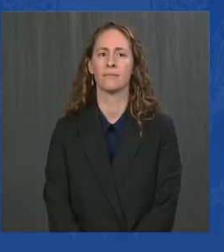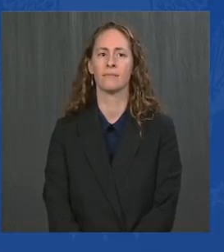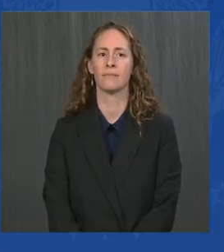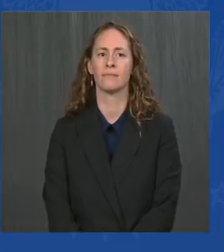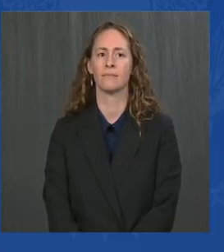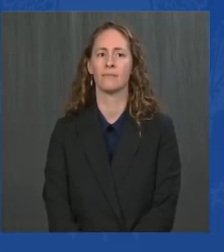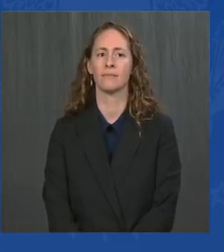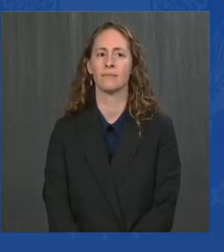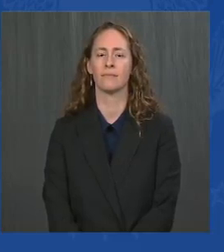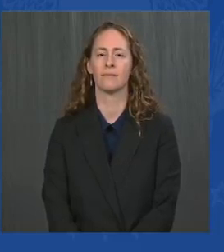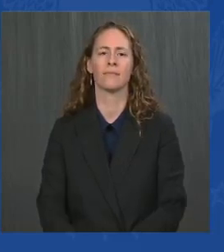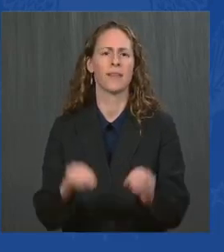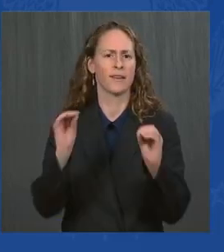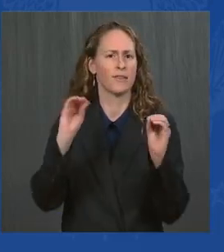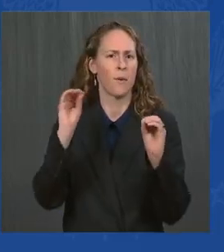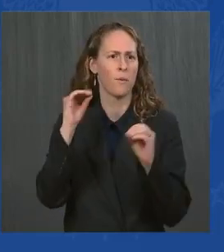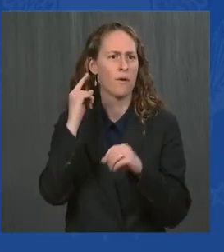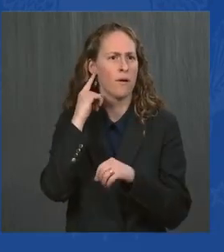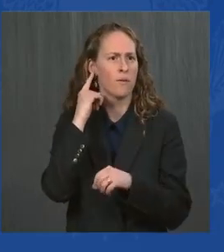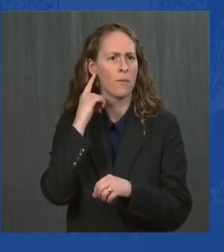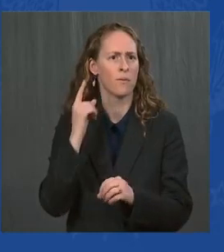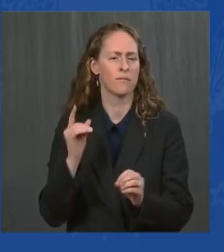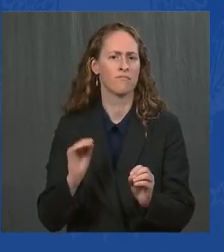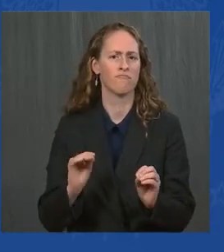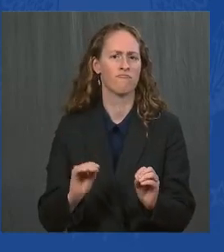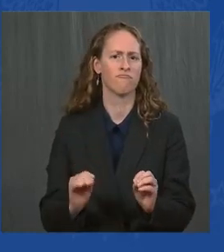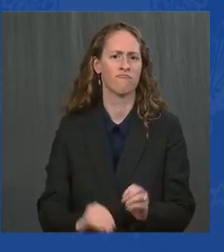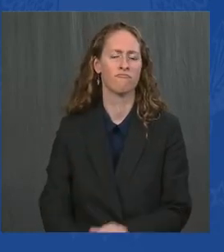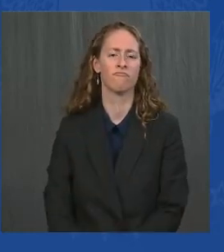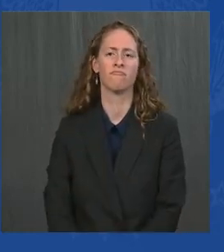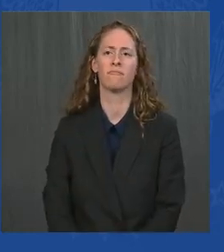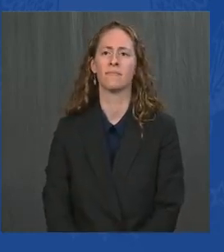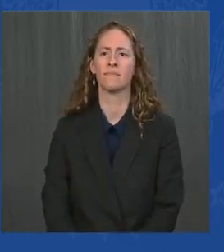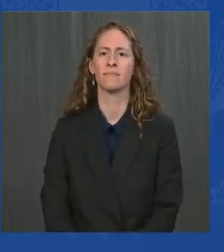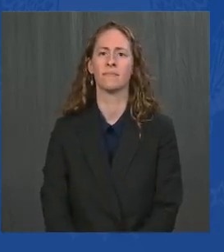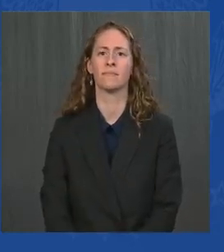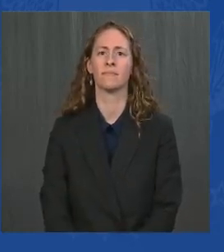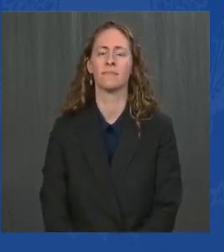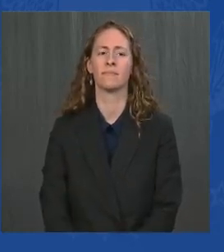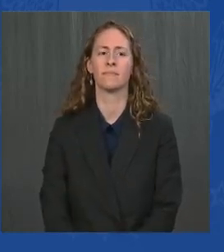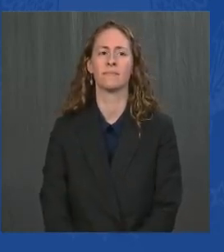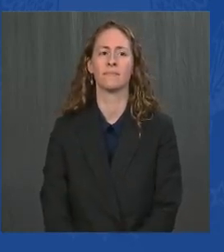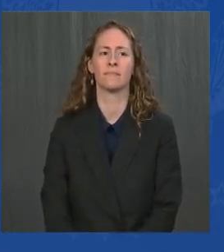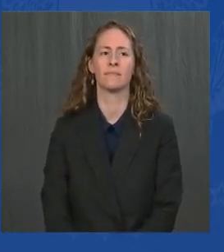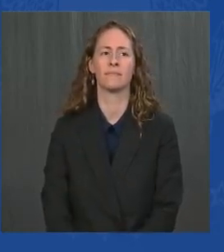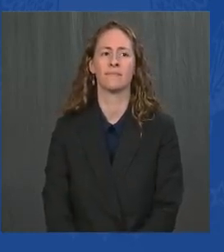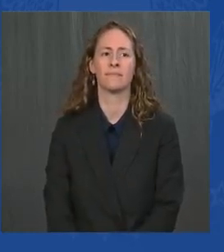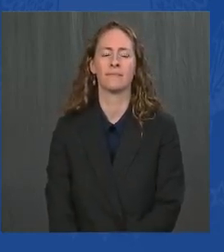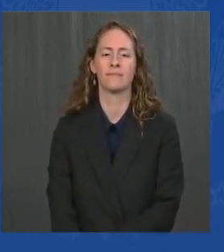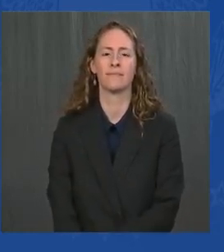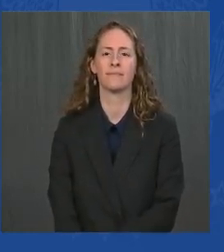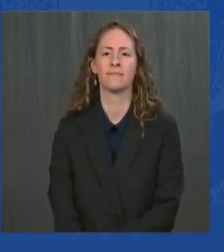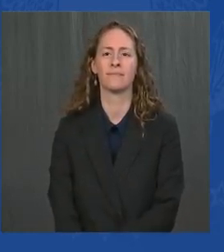to Louisiana and had a few things I had to do. Look,